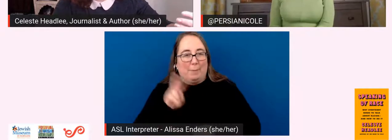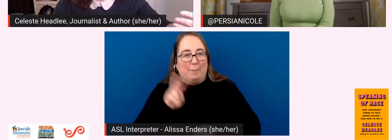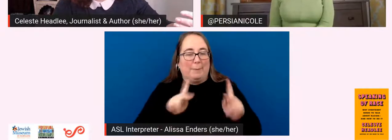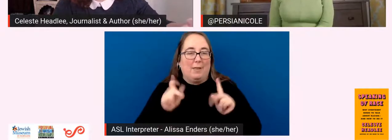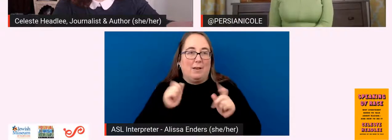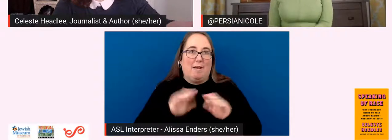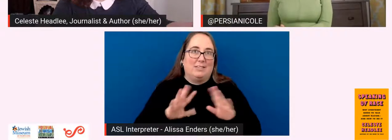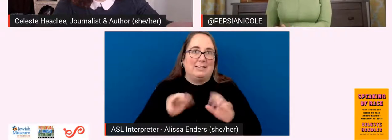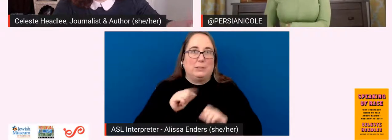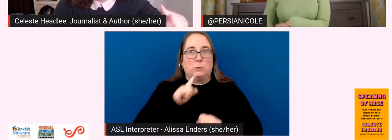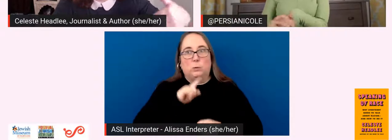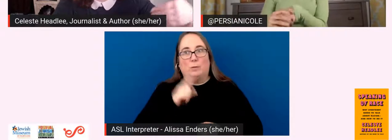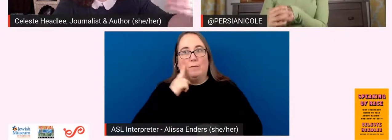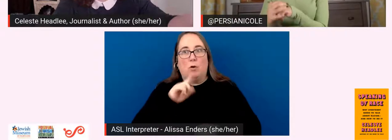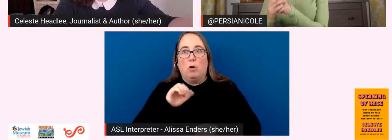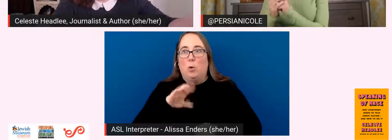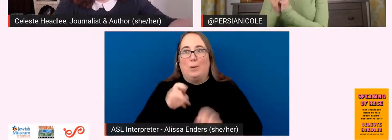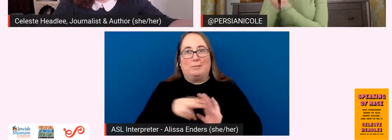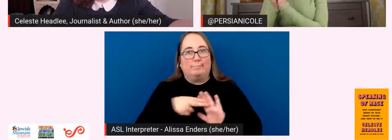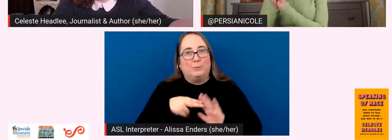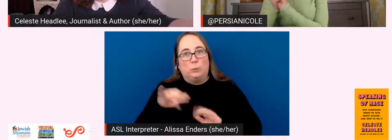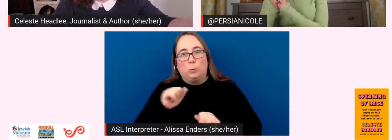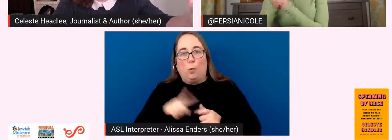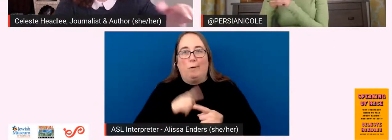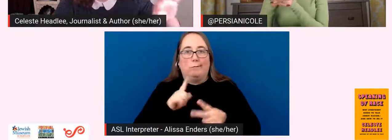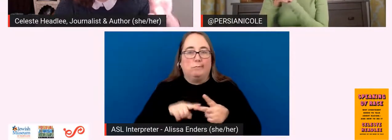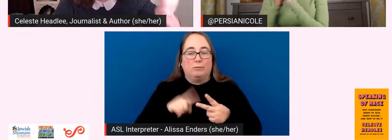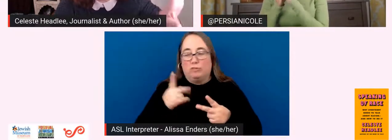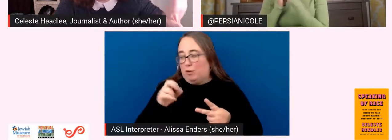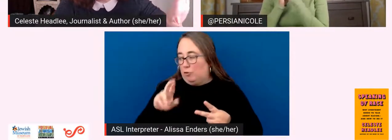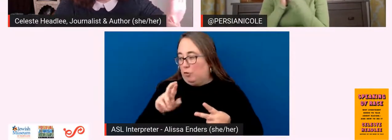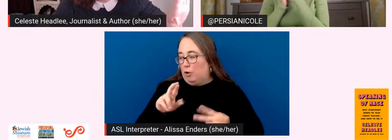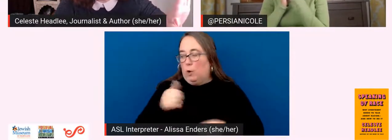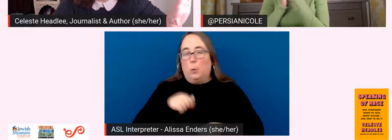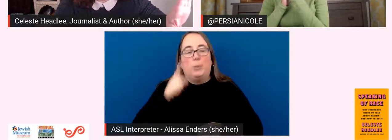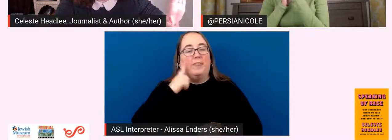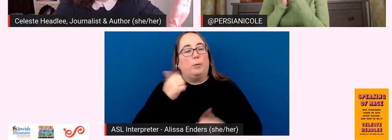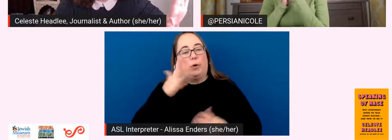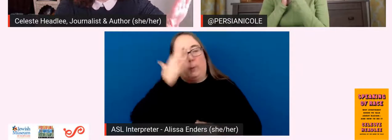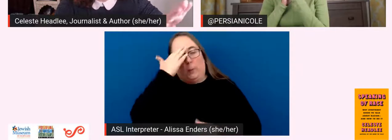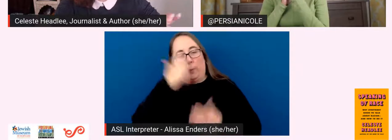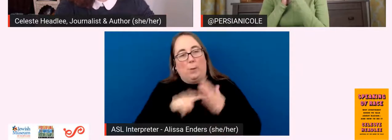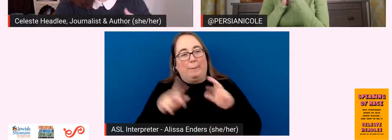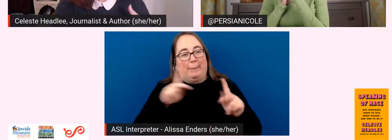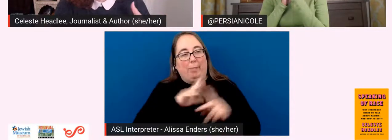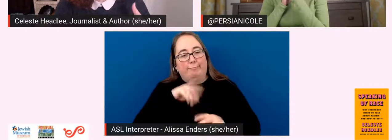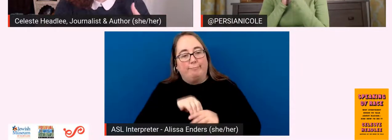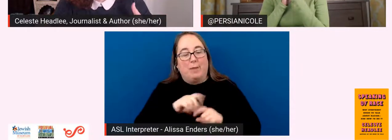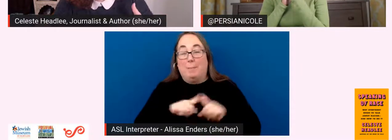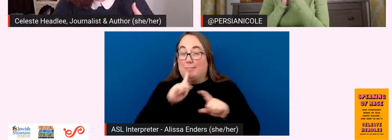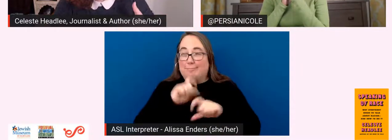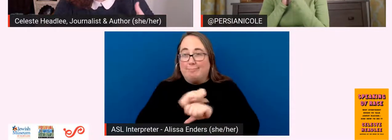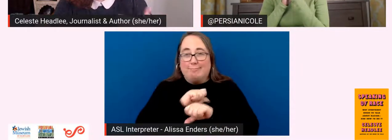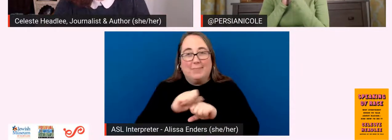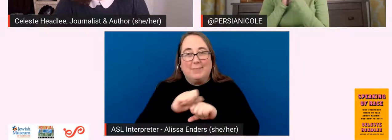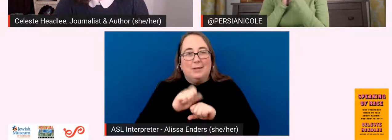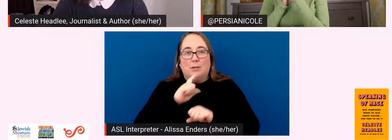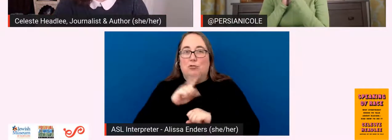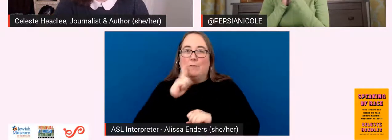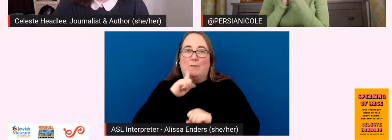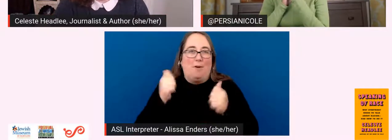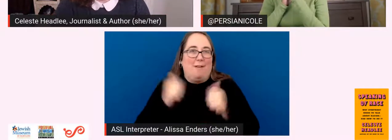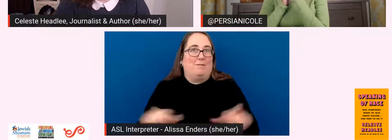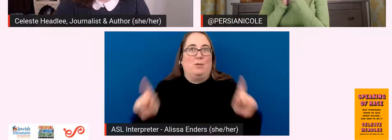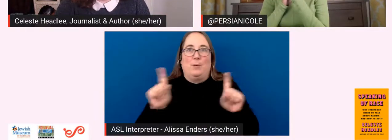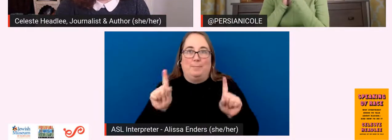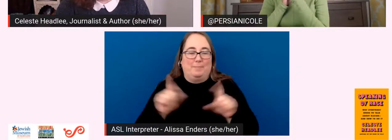obviously this is true of like a racial stereotype or a gender stereotype, that we think we know what people are like. But this is literally true of